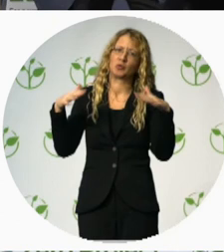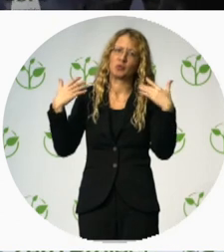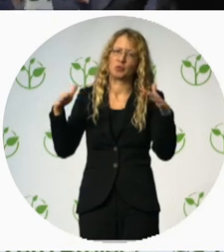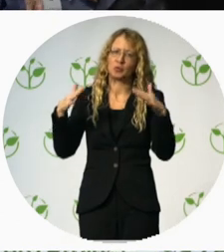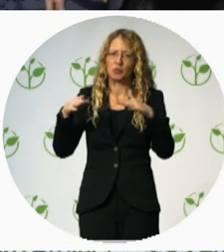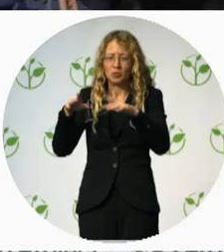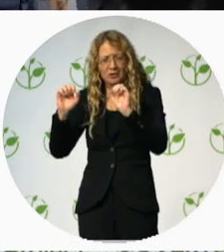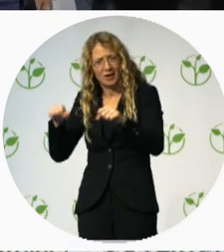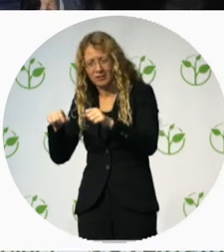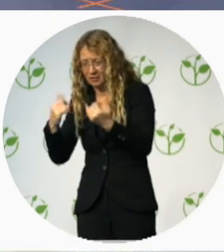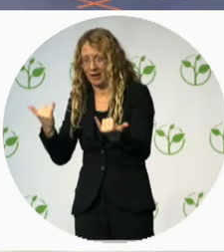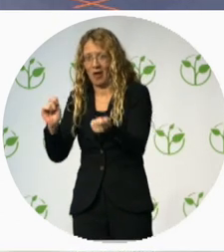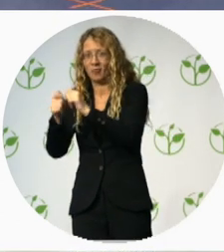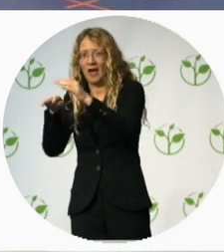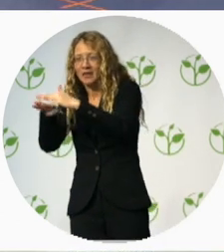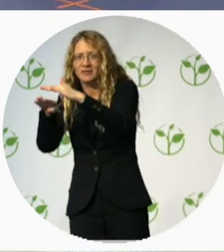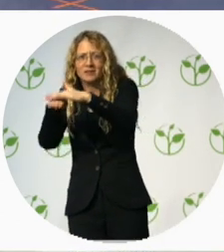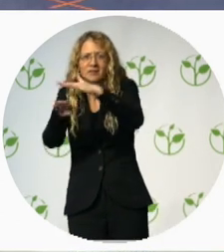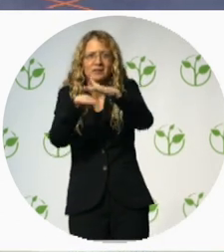six.